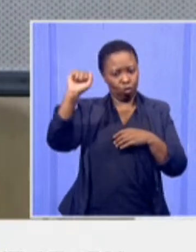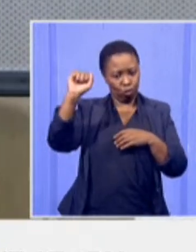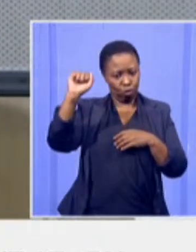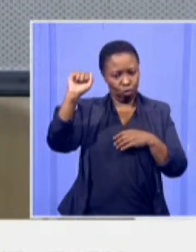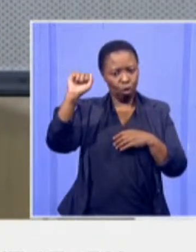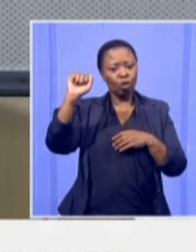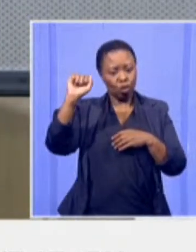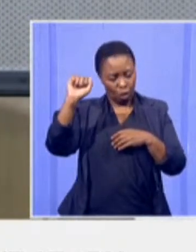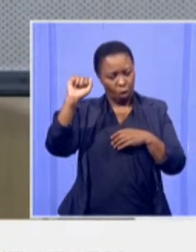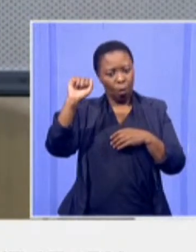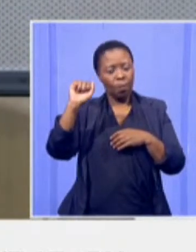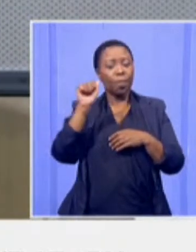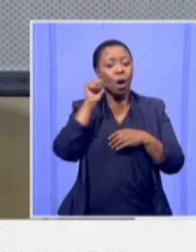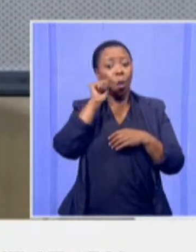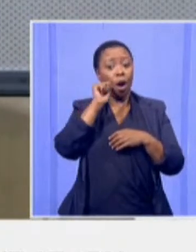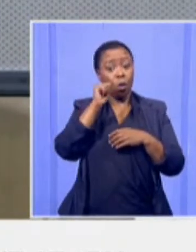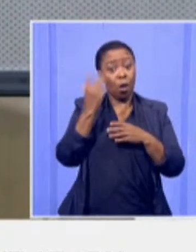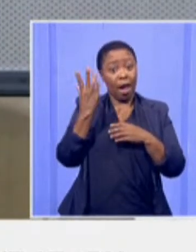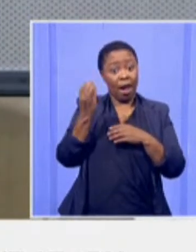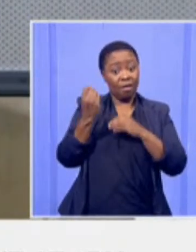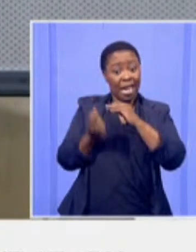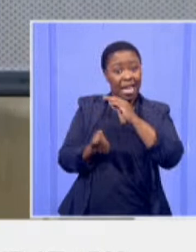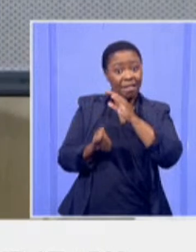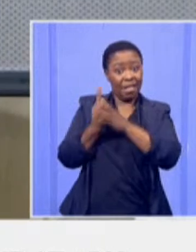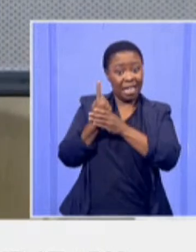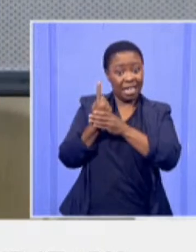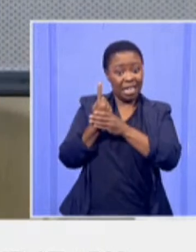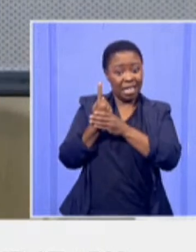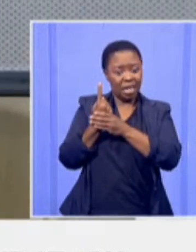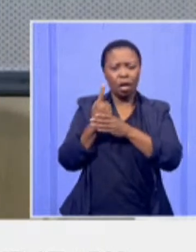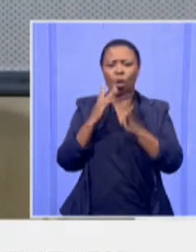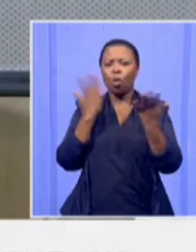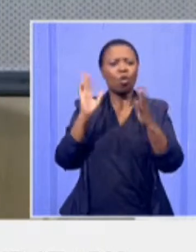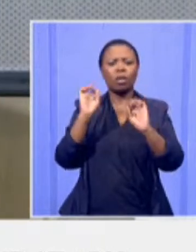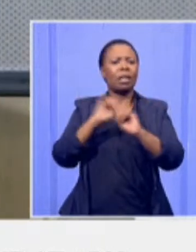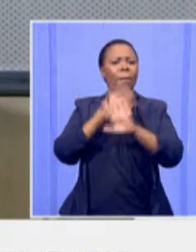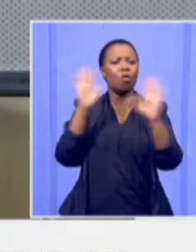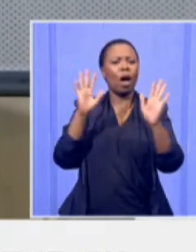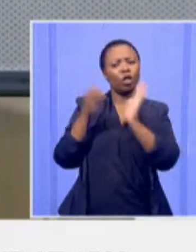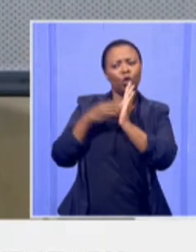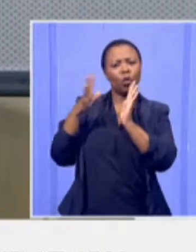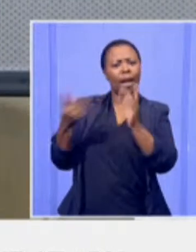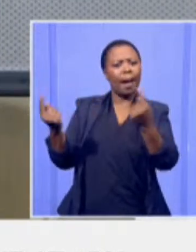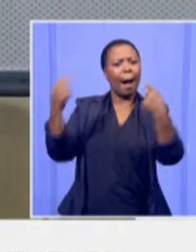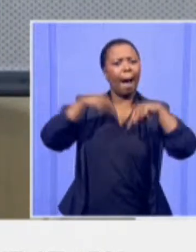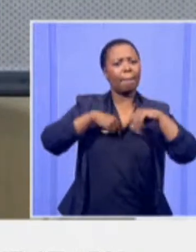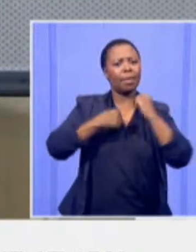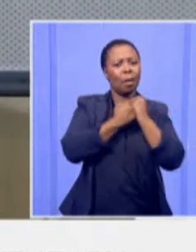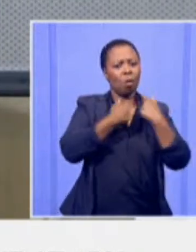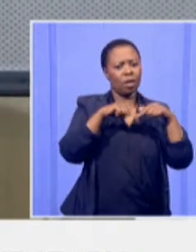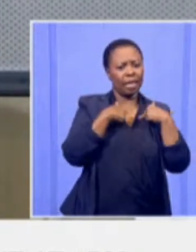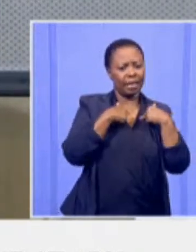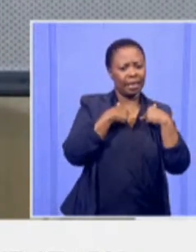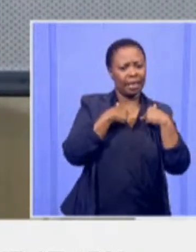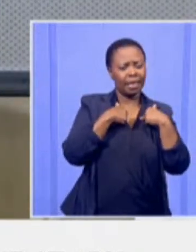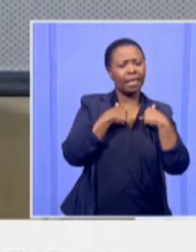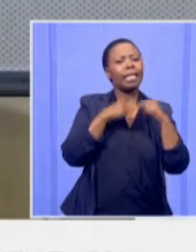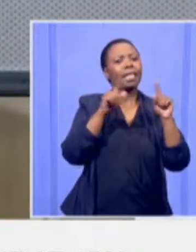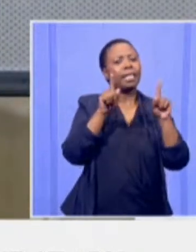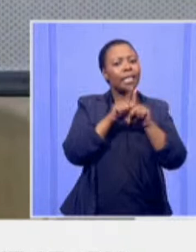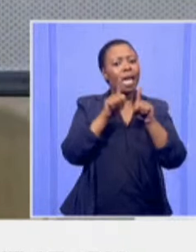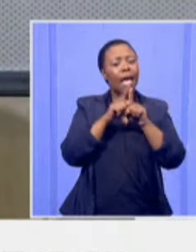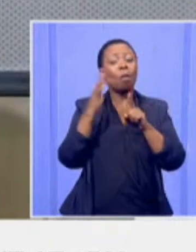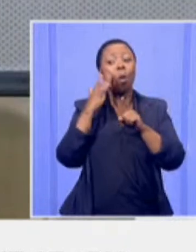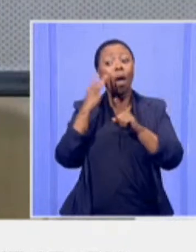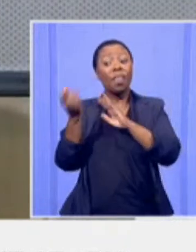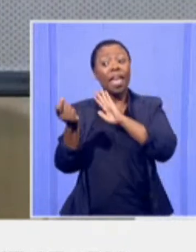whenever we have an event, we are not surprised when students come and support us. Whenever students have an event, they're not surprised when we come